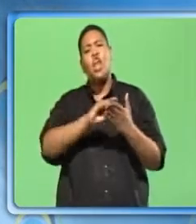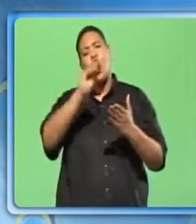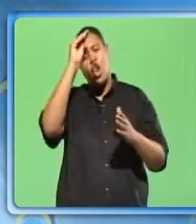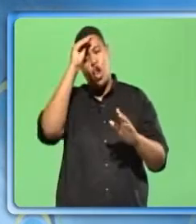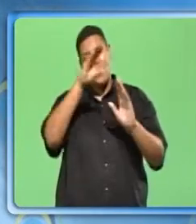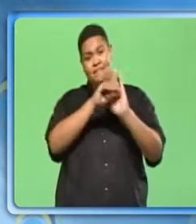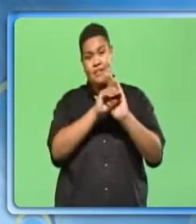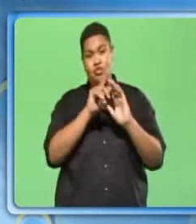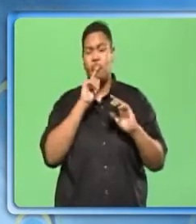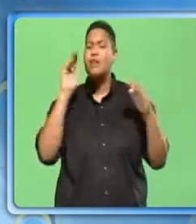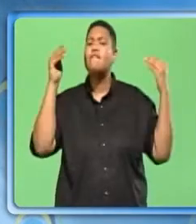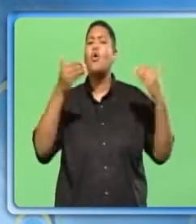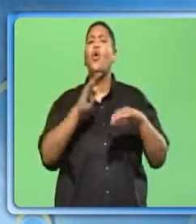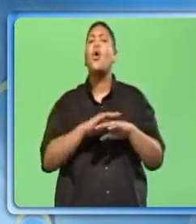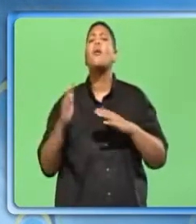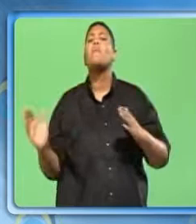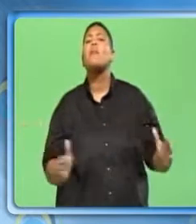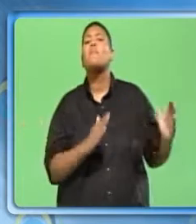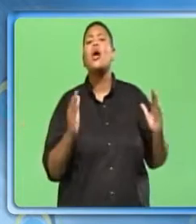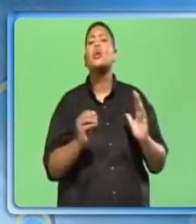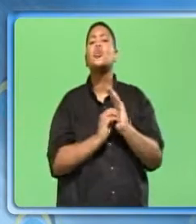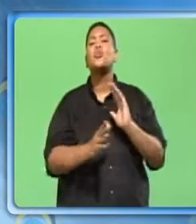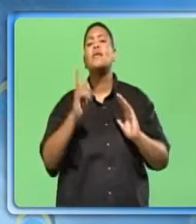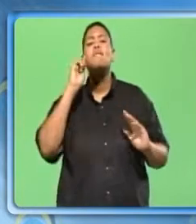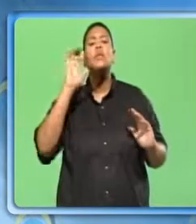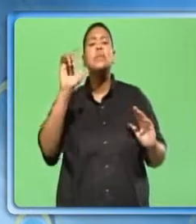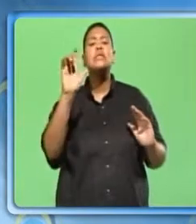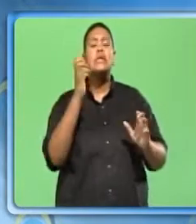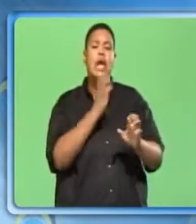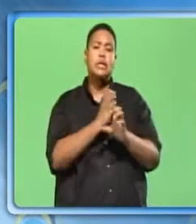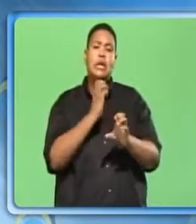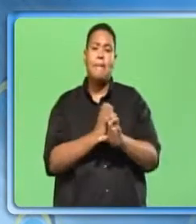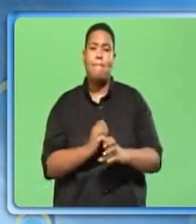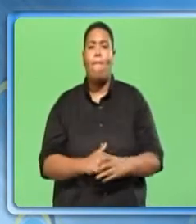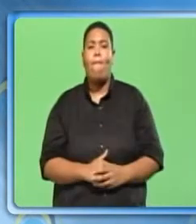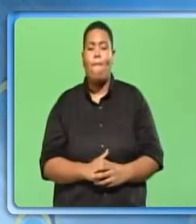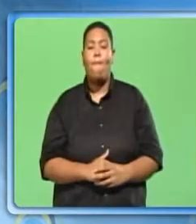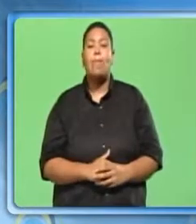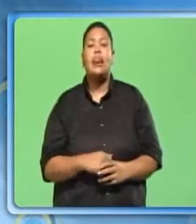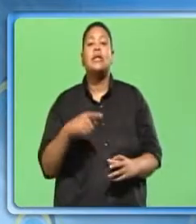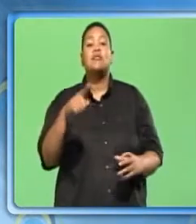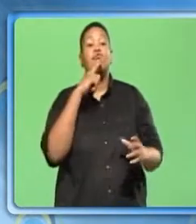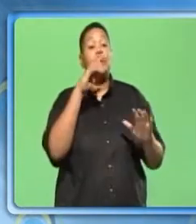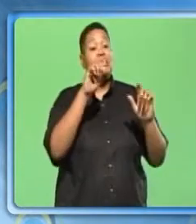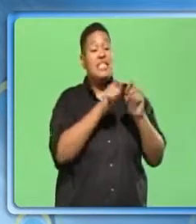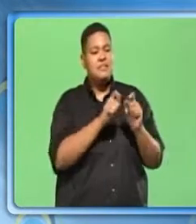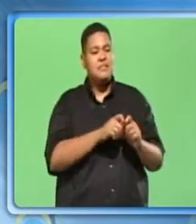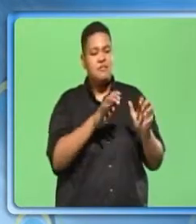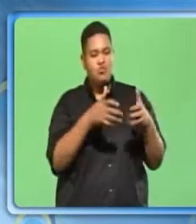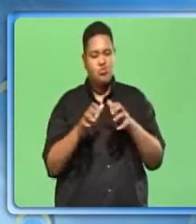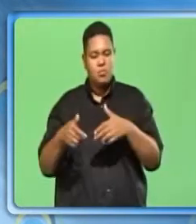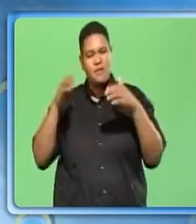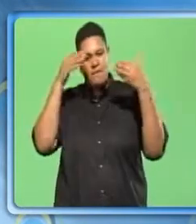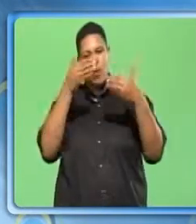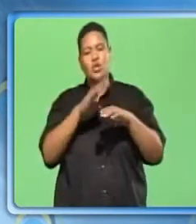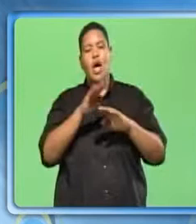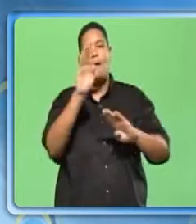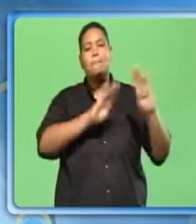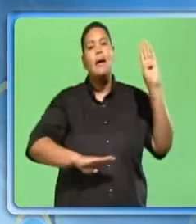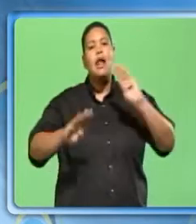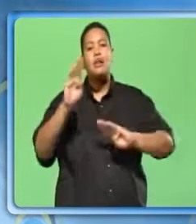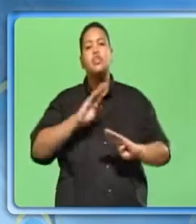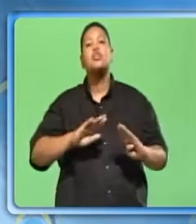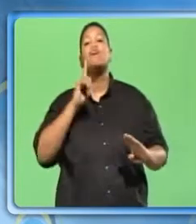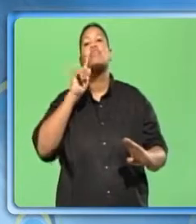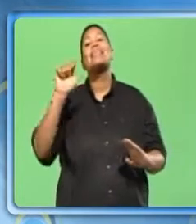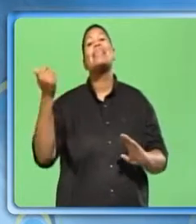videos geared towards preparing students for CXC examinations. This series focuses on biology. There are